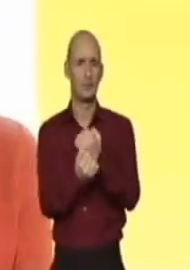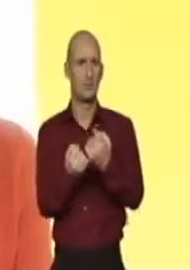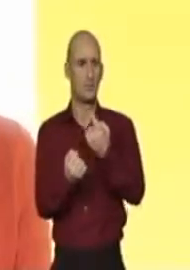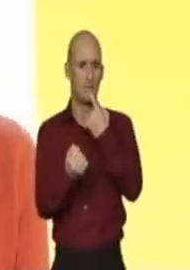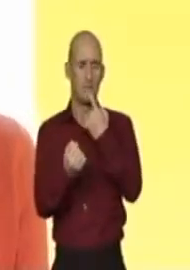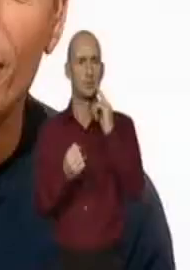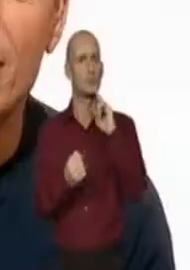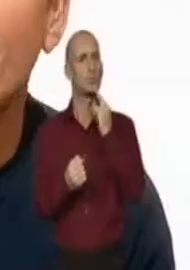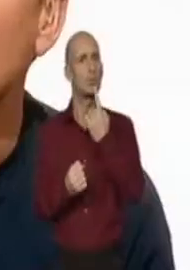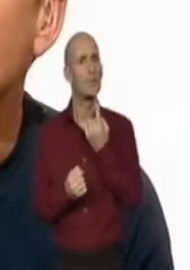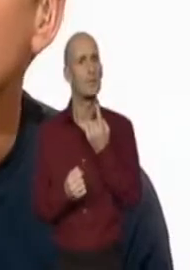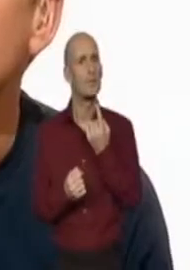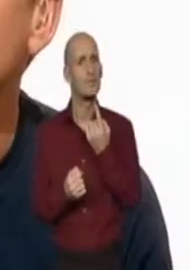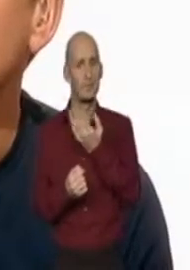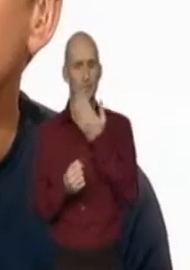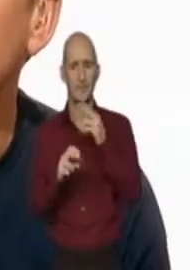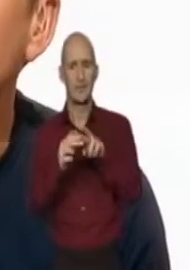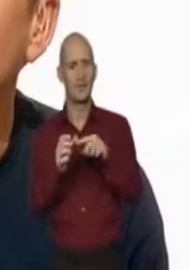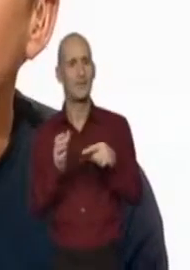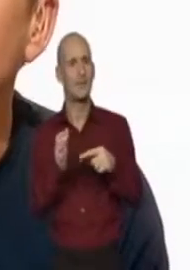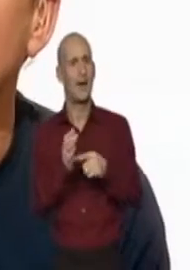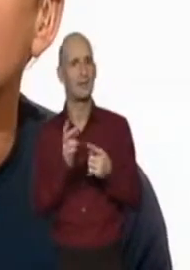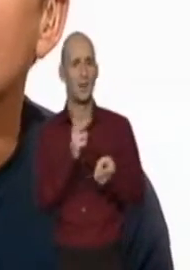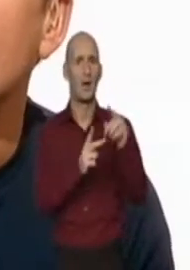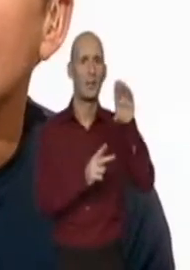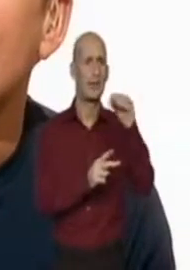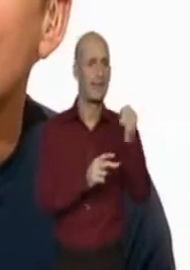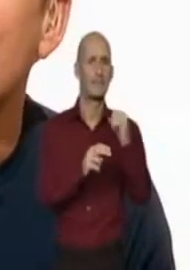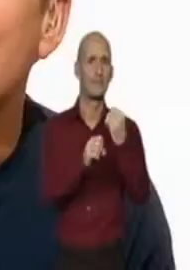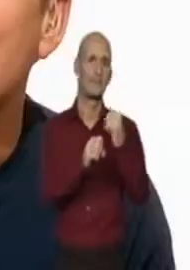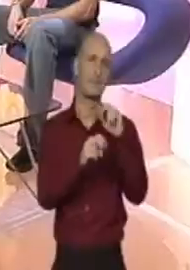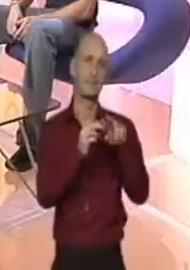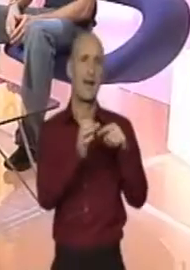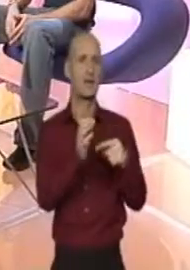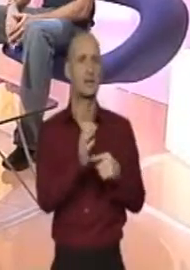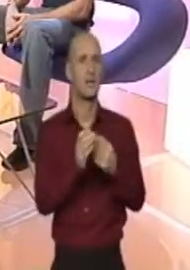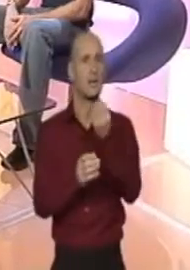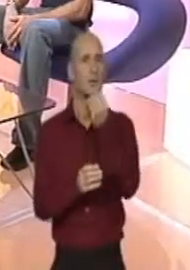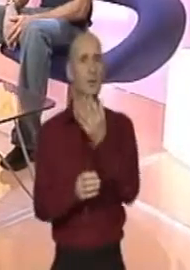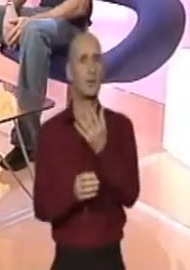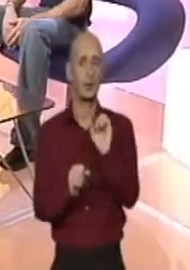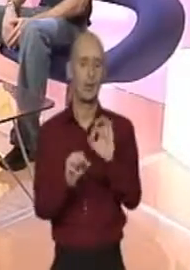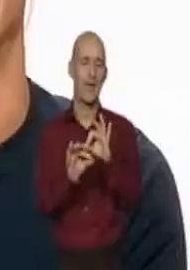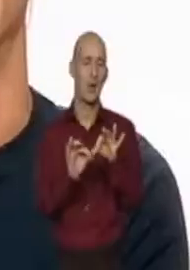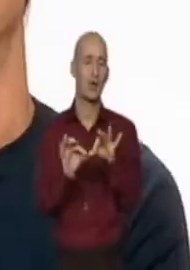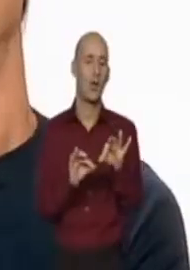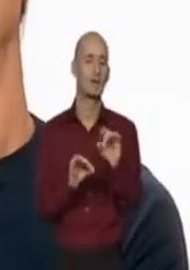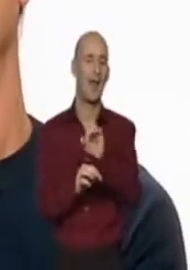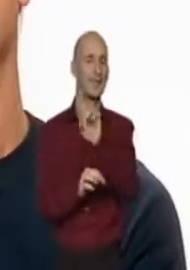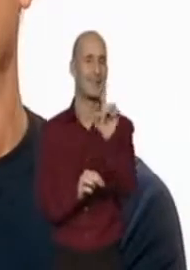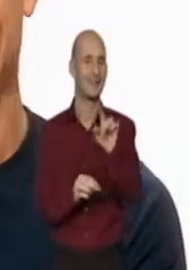and sweet. And you don't have that same fattiness, do you, that you tend to get with other ducks? Beautiful, beautiful. I haven't tried your little knots yet. I'll get to those in a